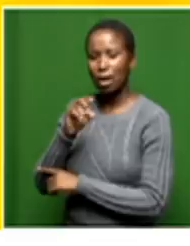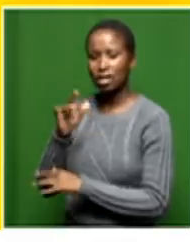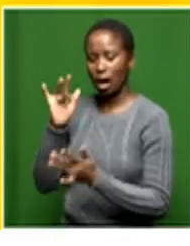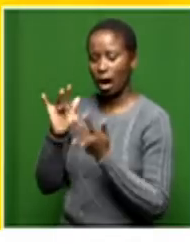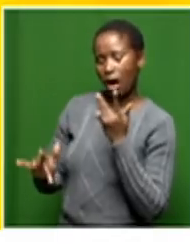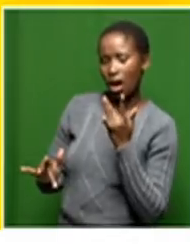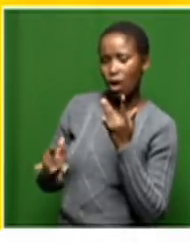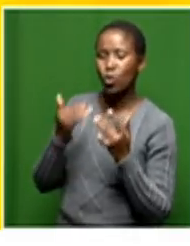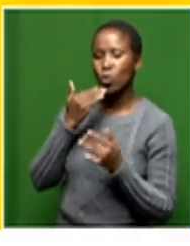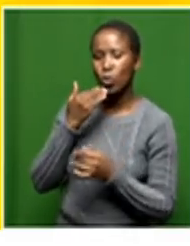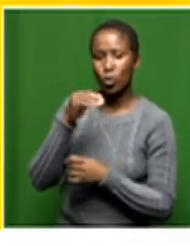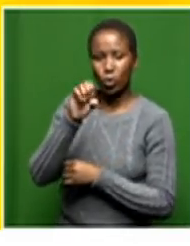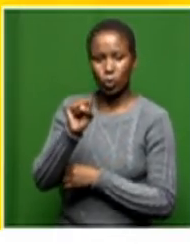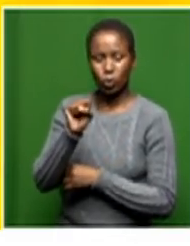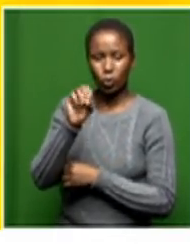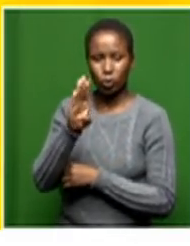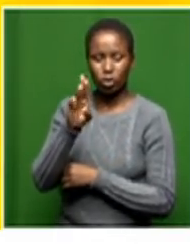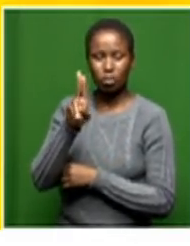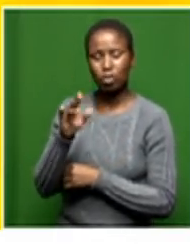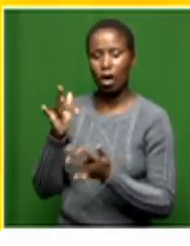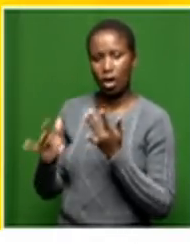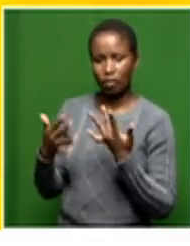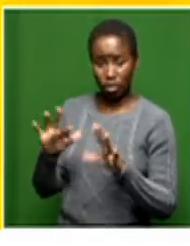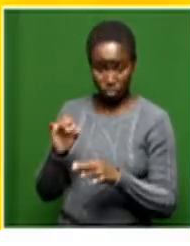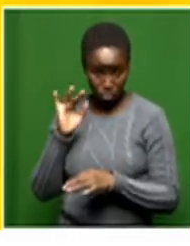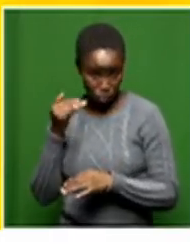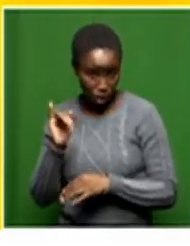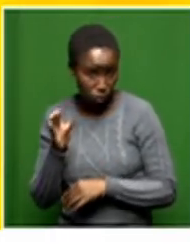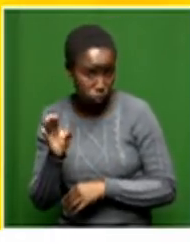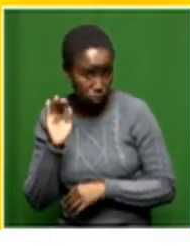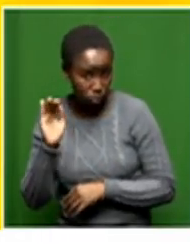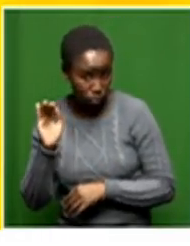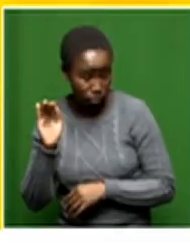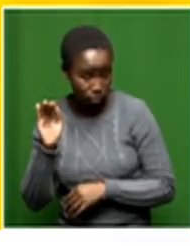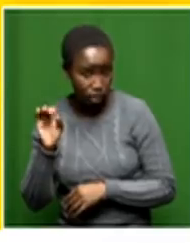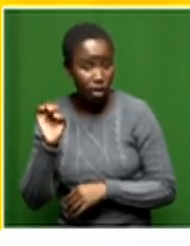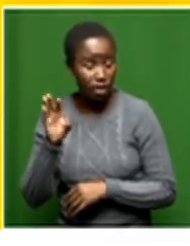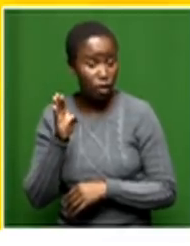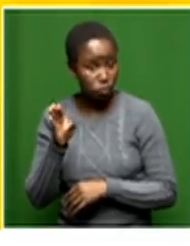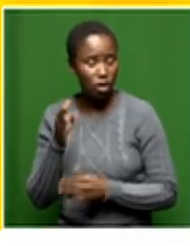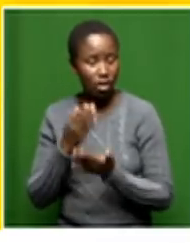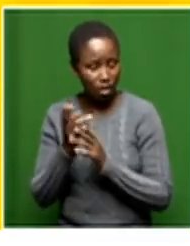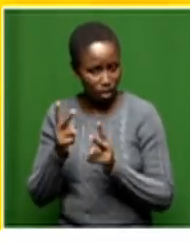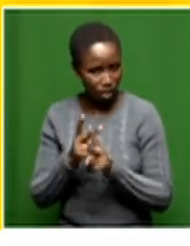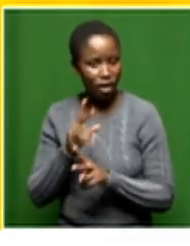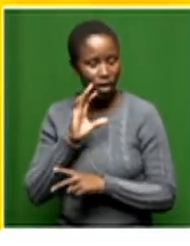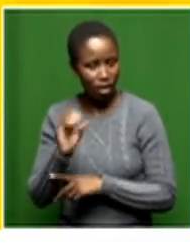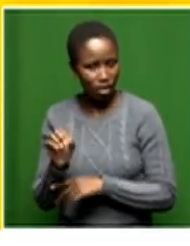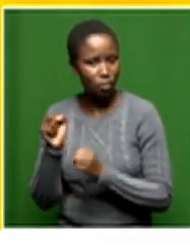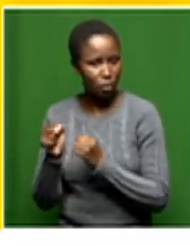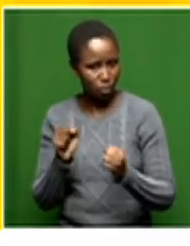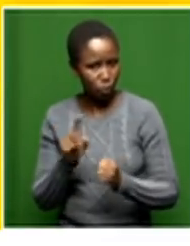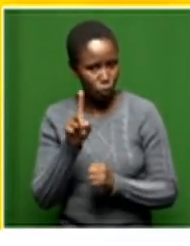lost Sibusiso Mncwango. Nqabayomzi Kwankwa, if you're still there, let me put that same question to you. You